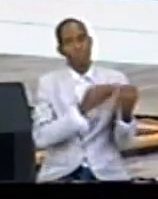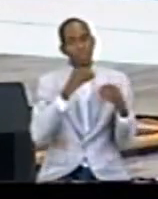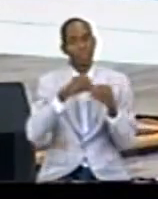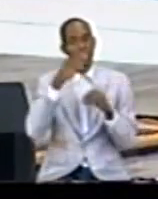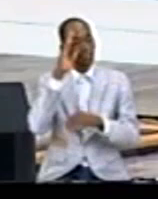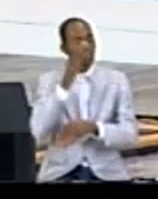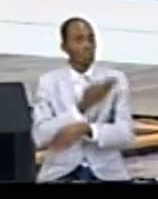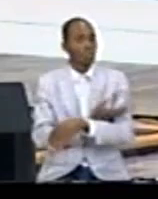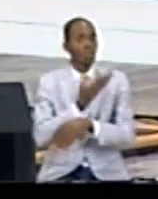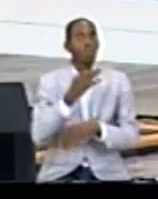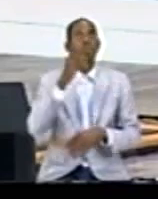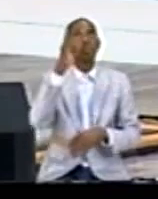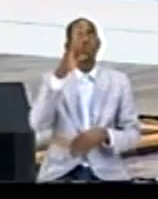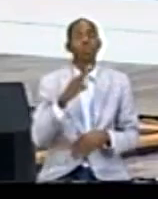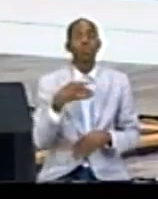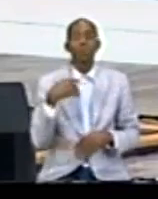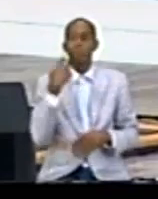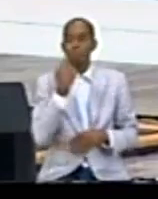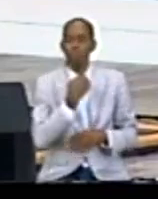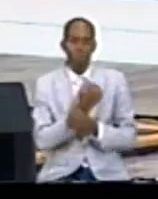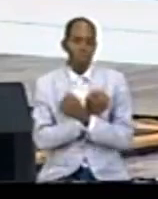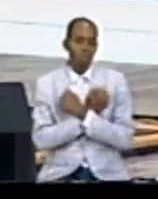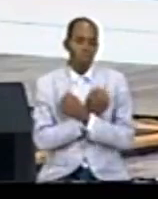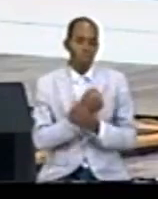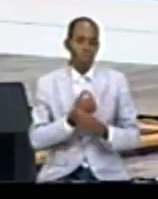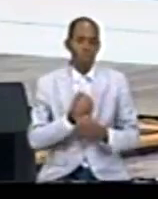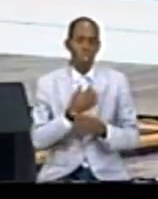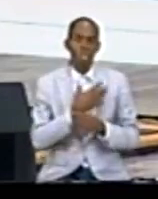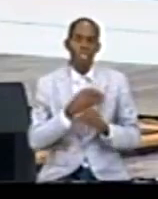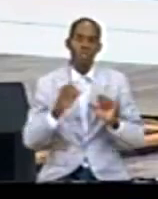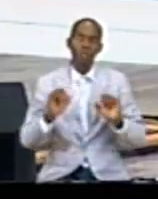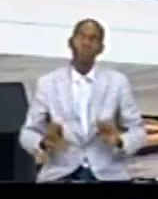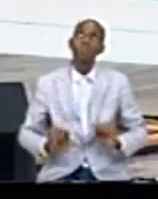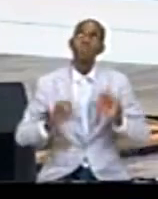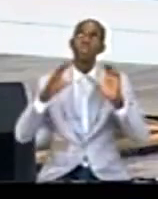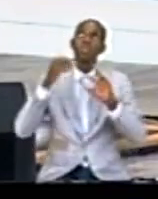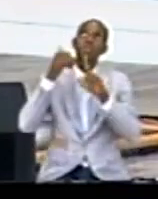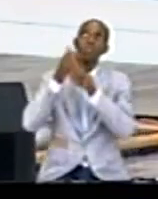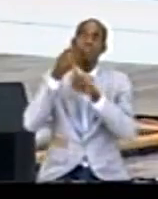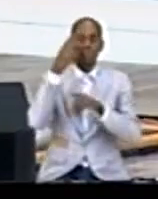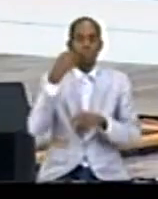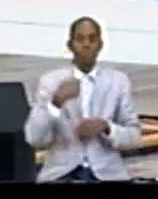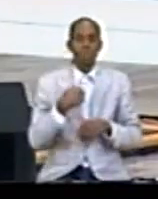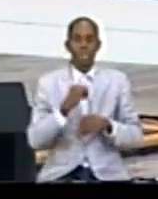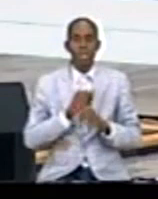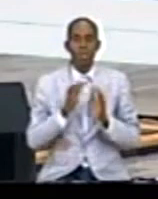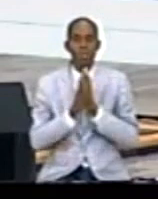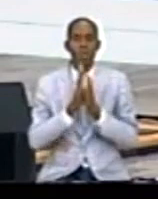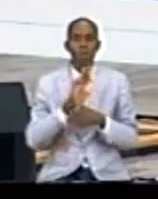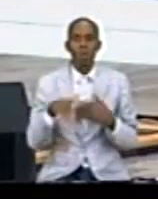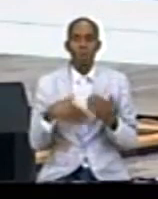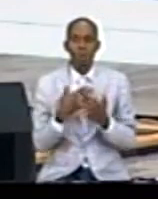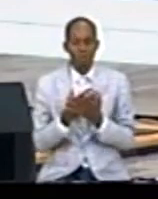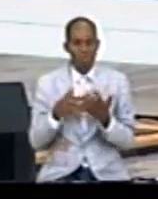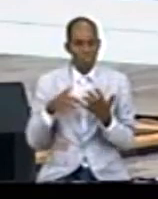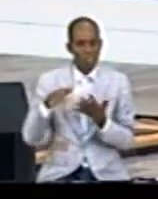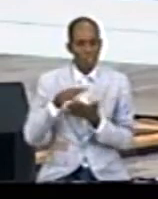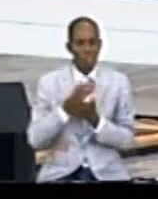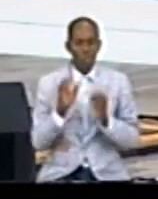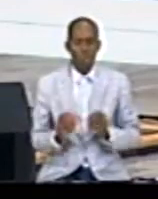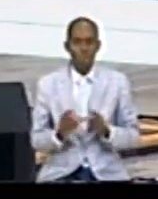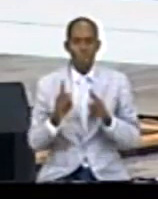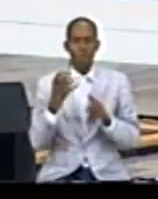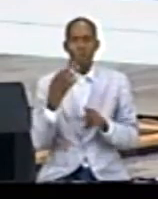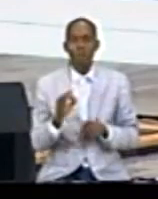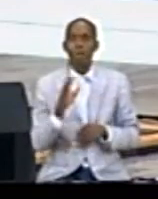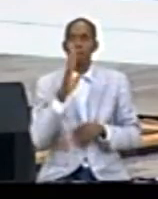gave himself for me. I pray that all these privileges of being the sons